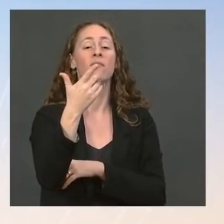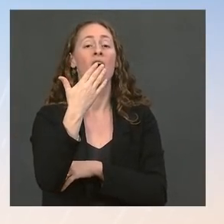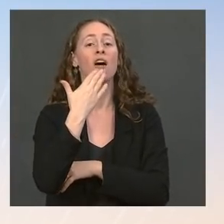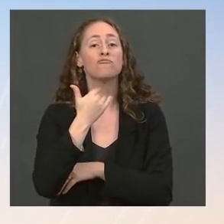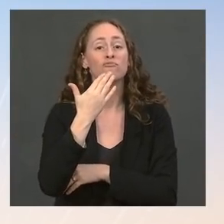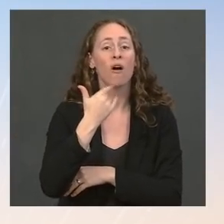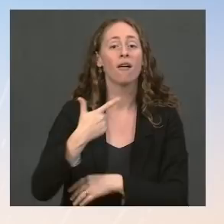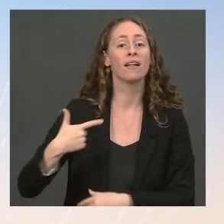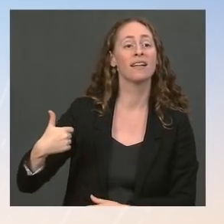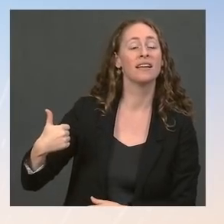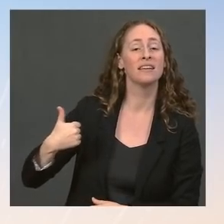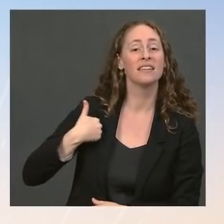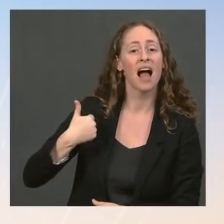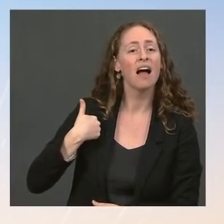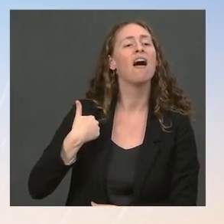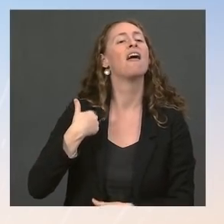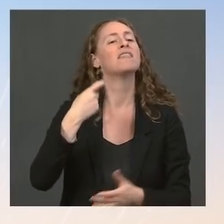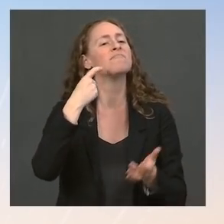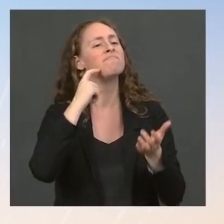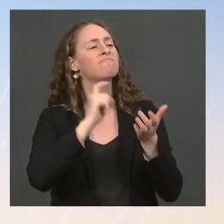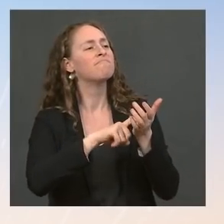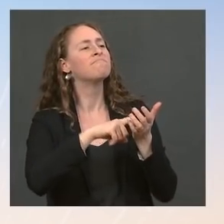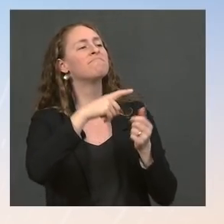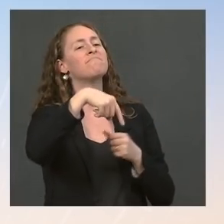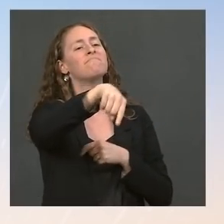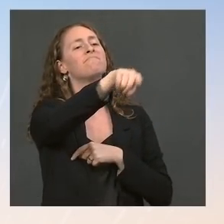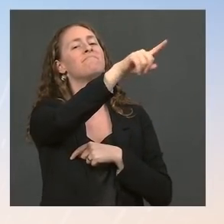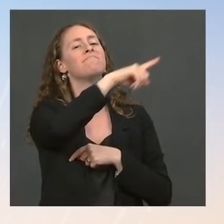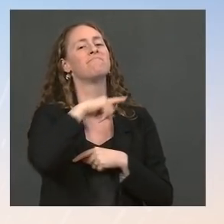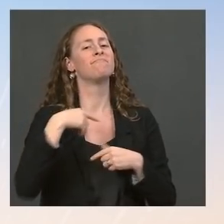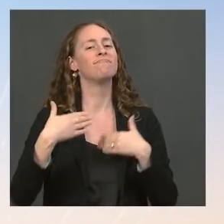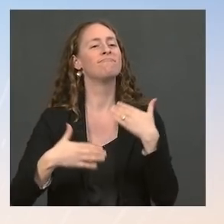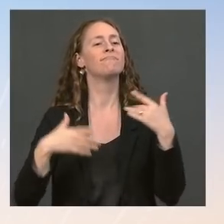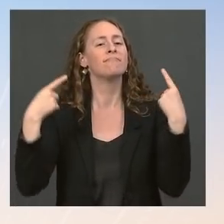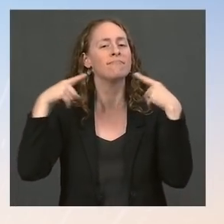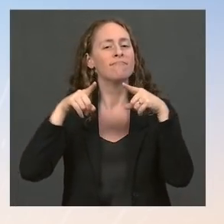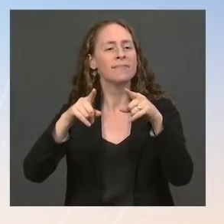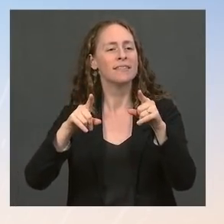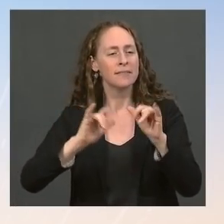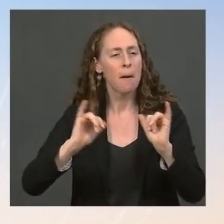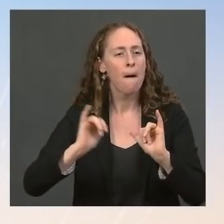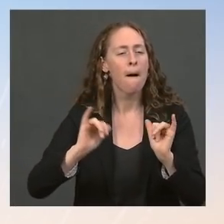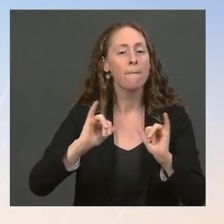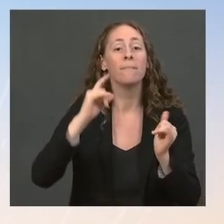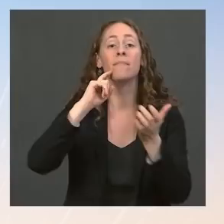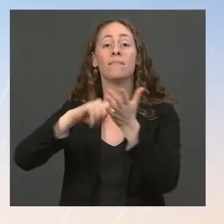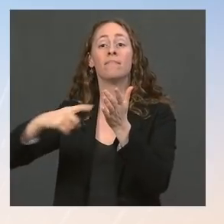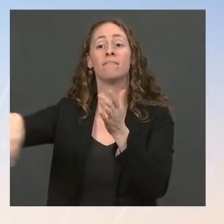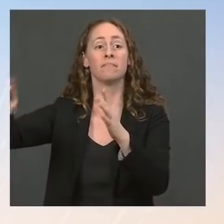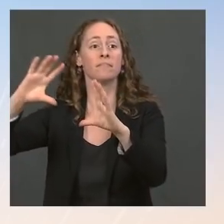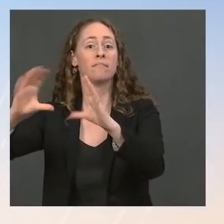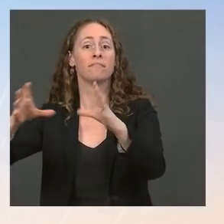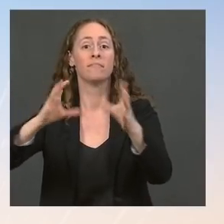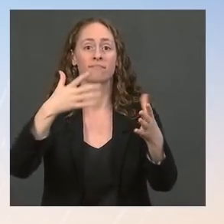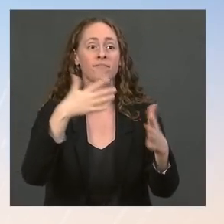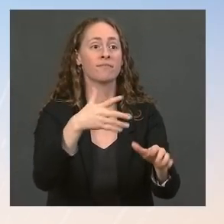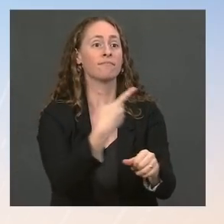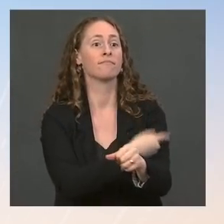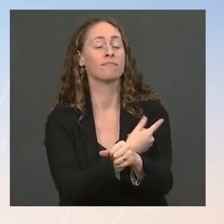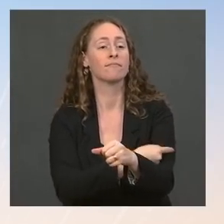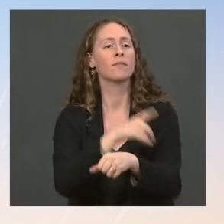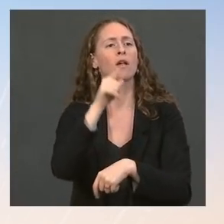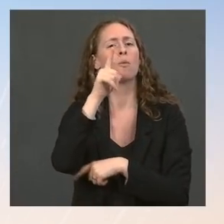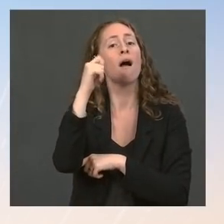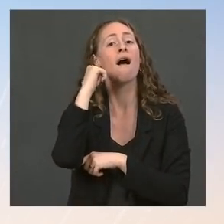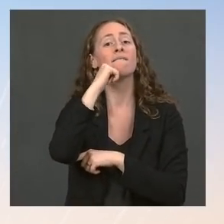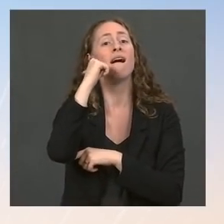have progressed, and as, of course, greater percentage of the population are vaccinated, the percentages per day or the numbers per